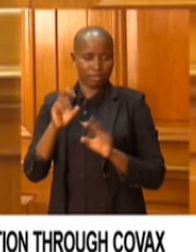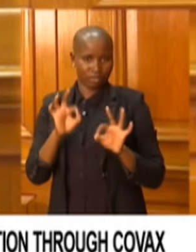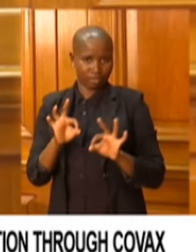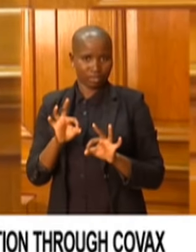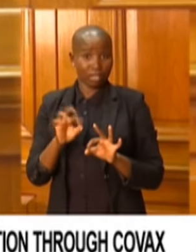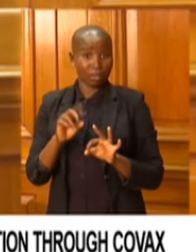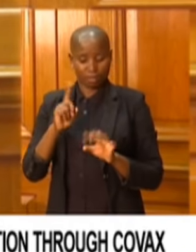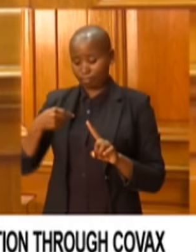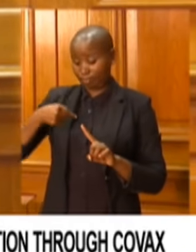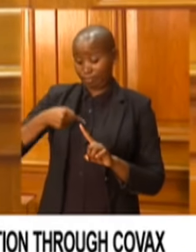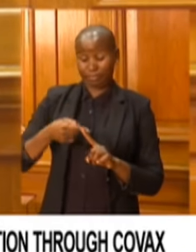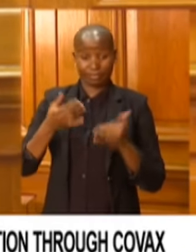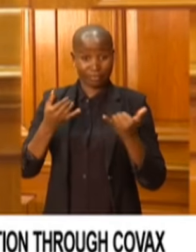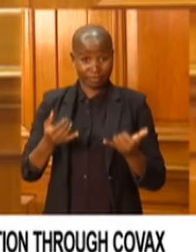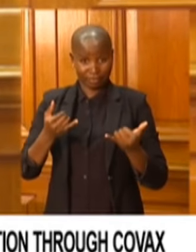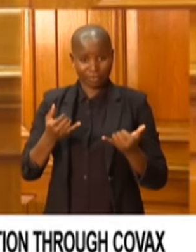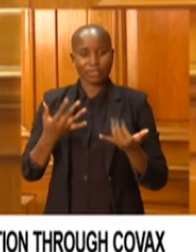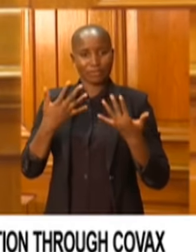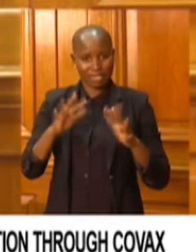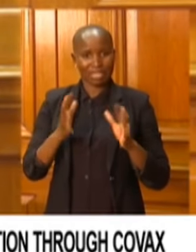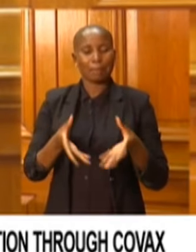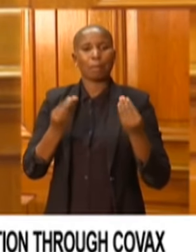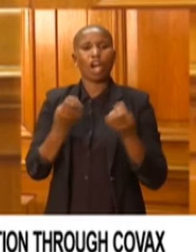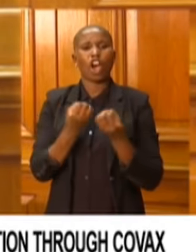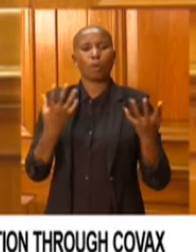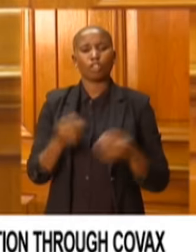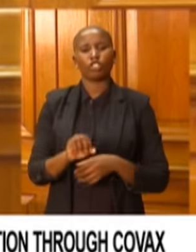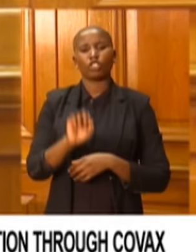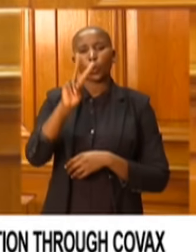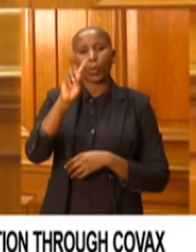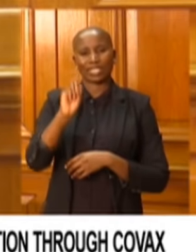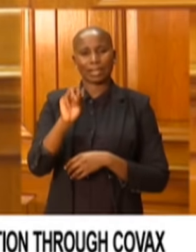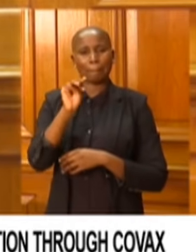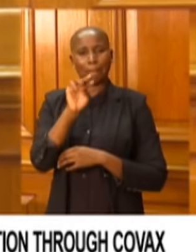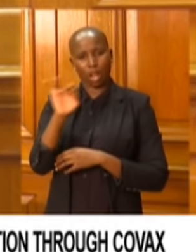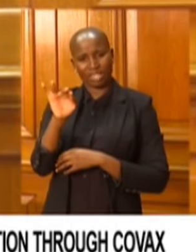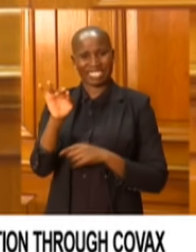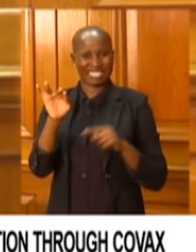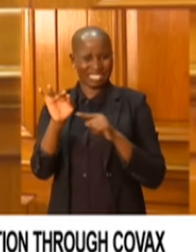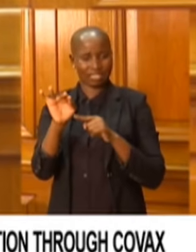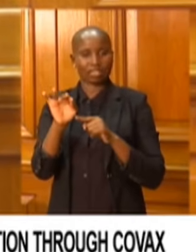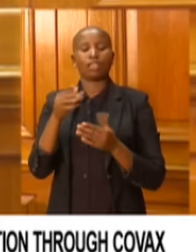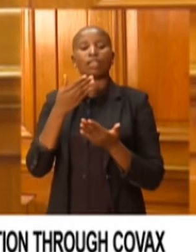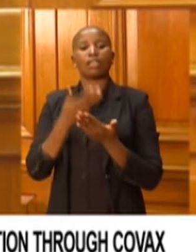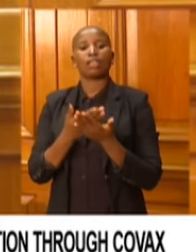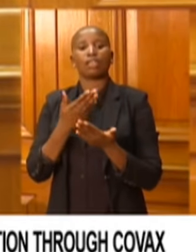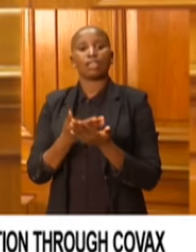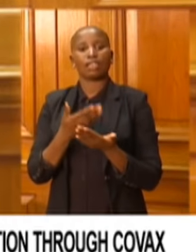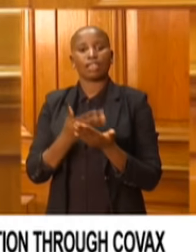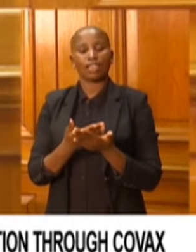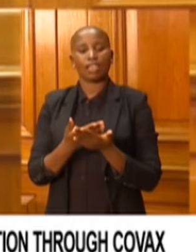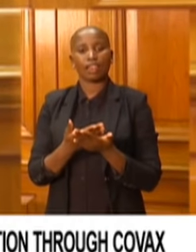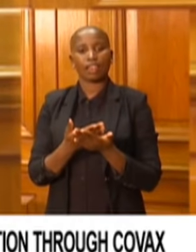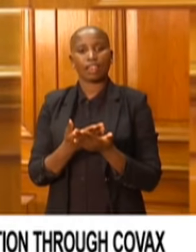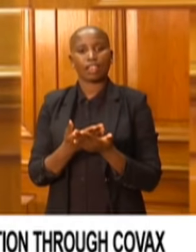to date secured 20 million doses to be delivered mainly in